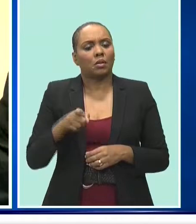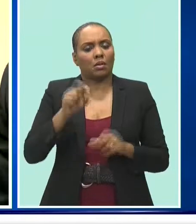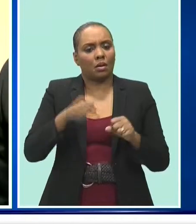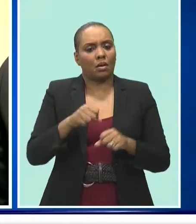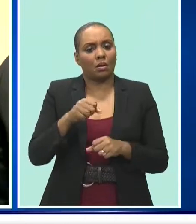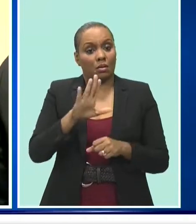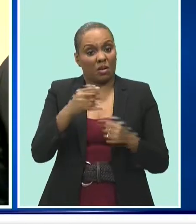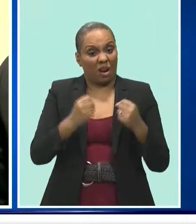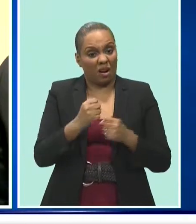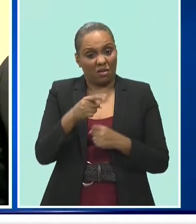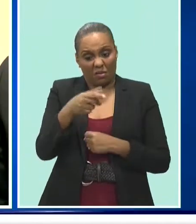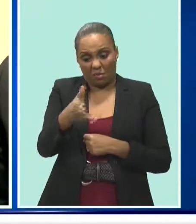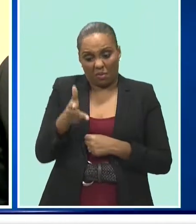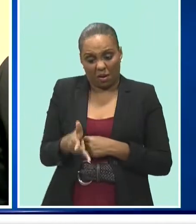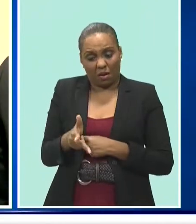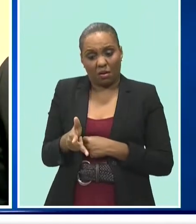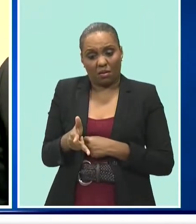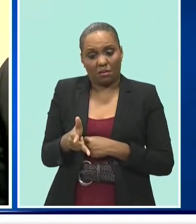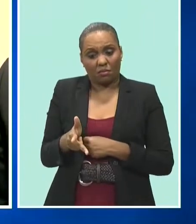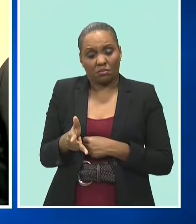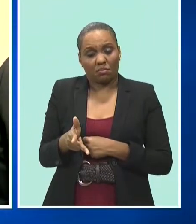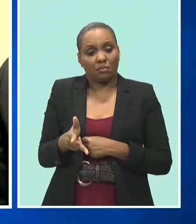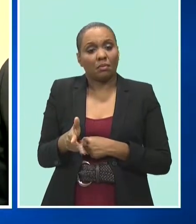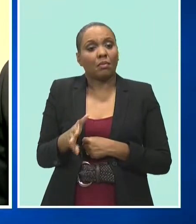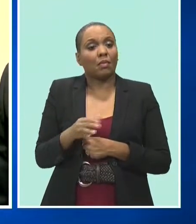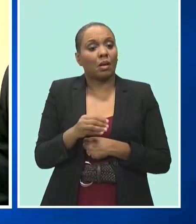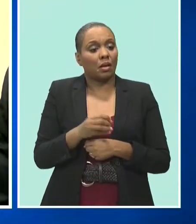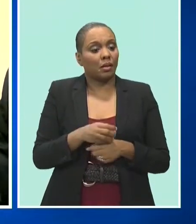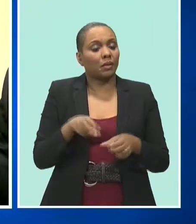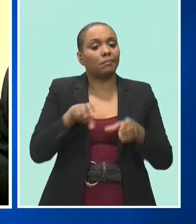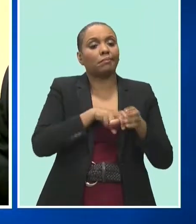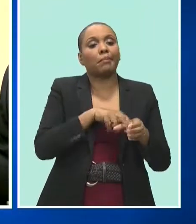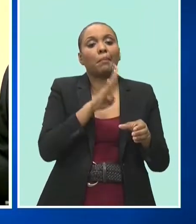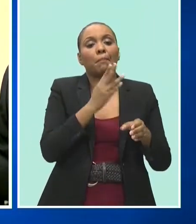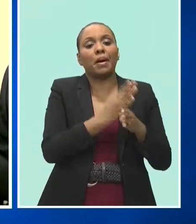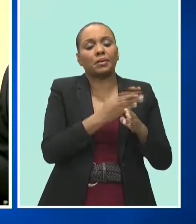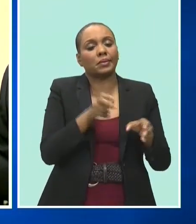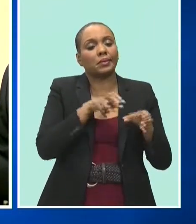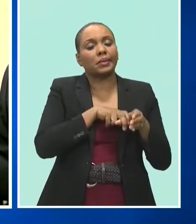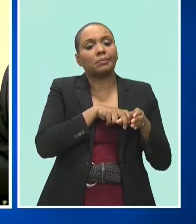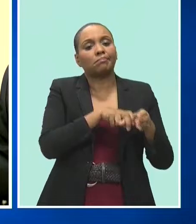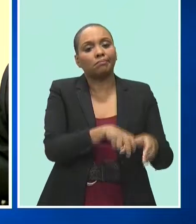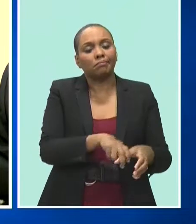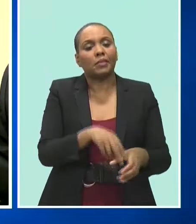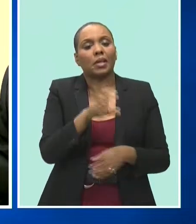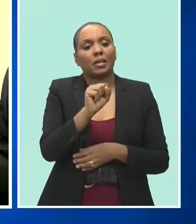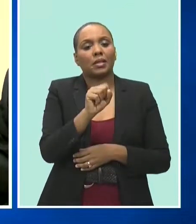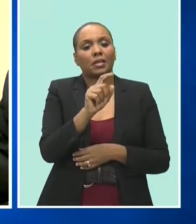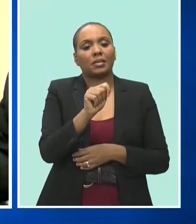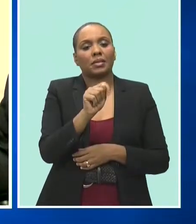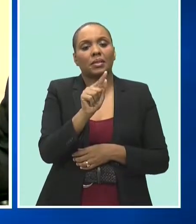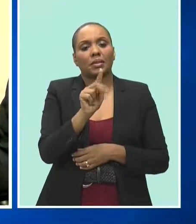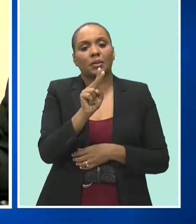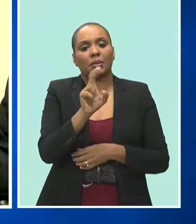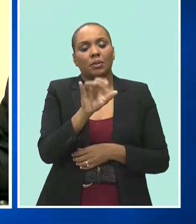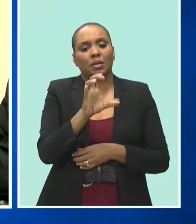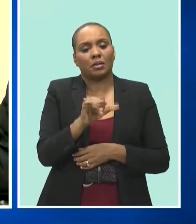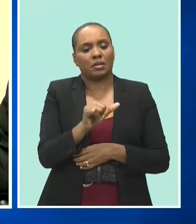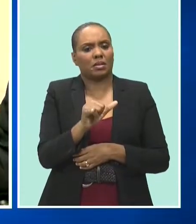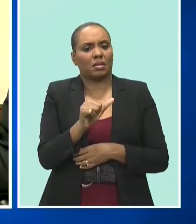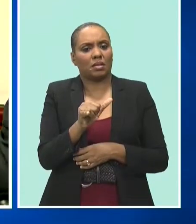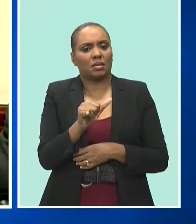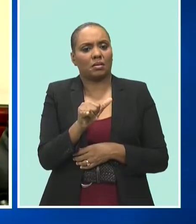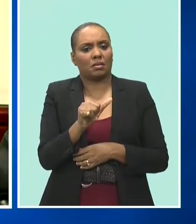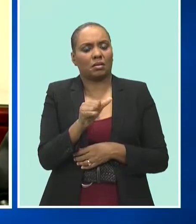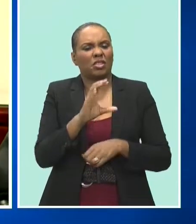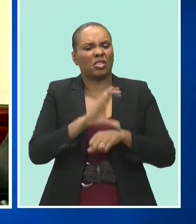efficient, and it will be offered from the St. Lucie Parish Church yard and other surrounding